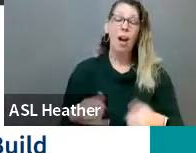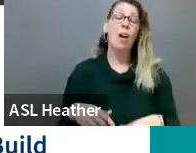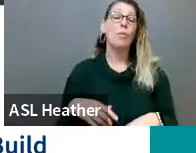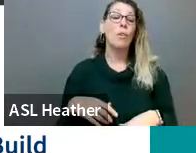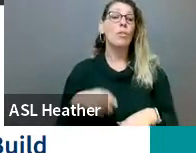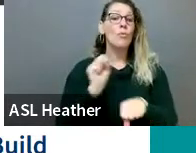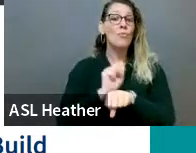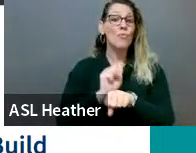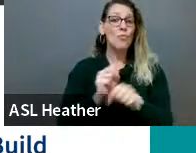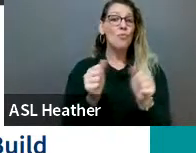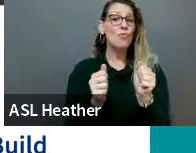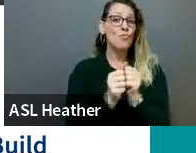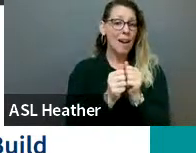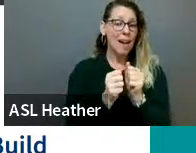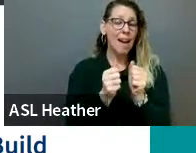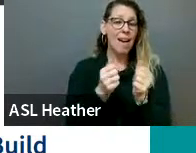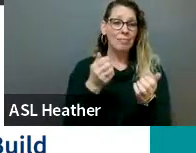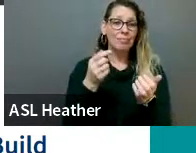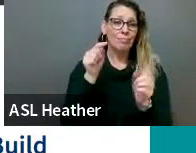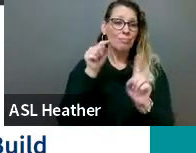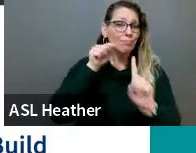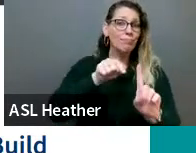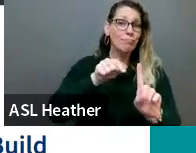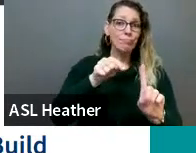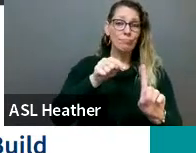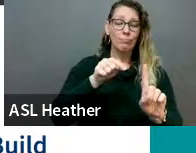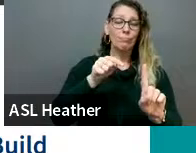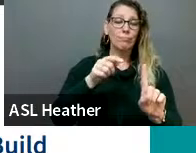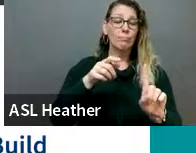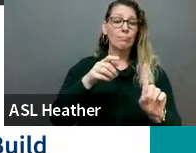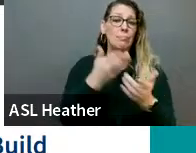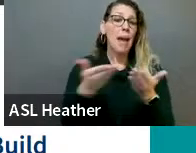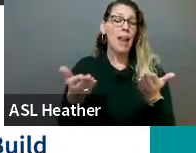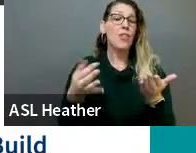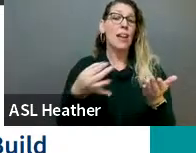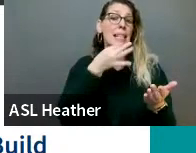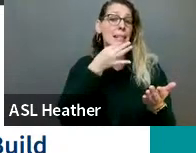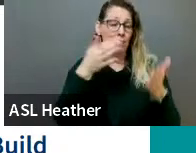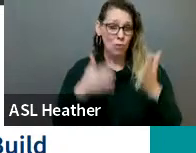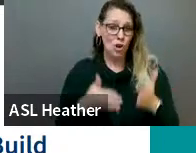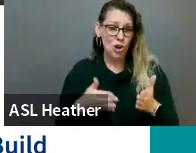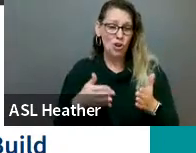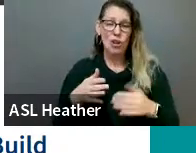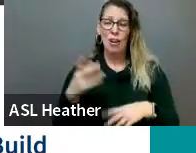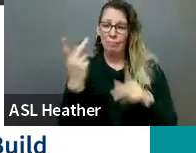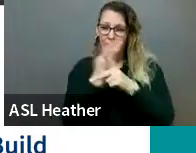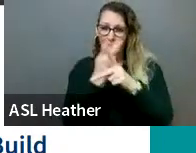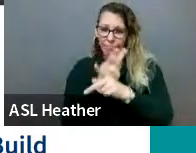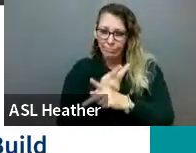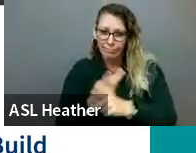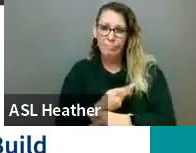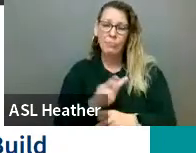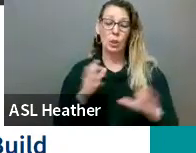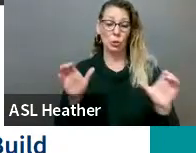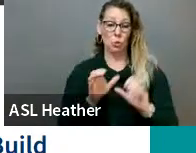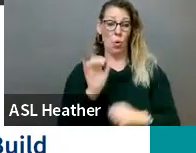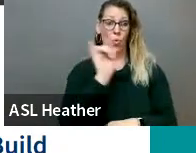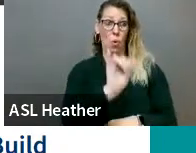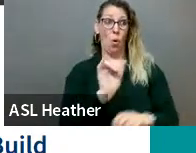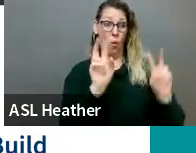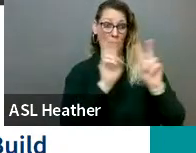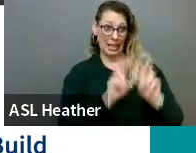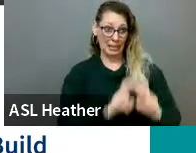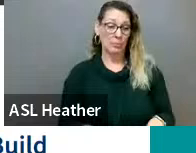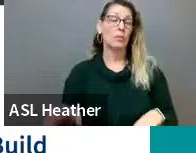to work with subject matter experts to define the means and methods of our assessments, to do those